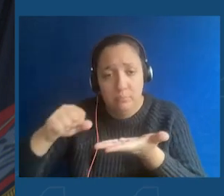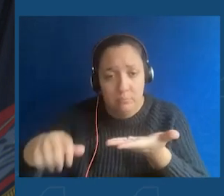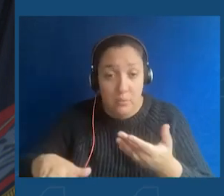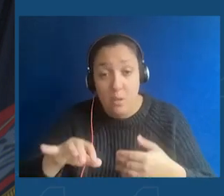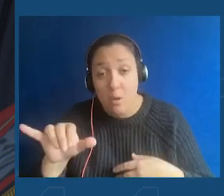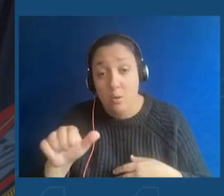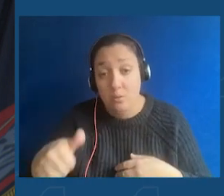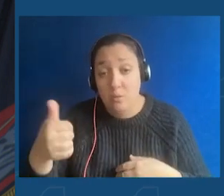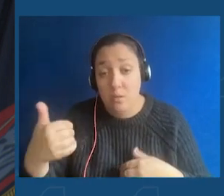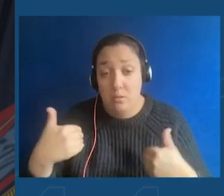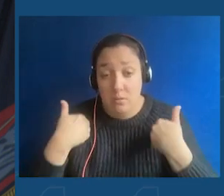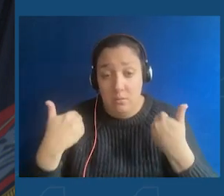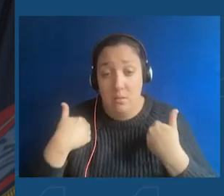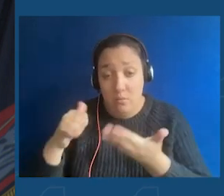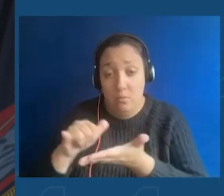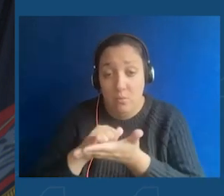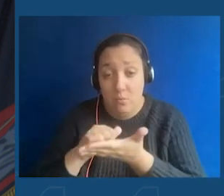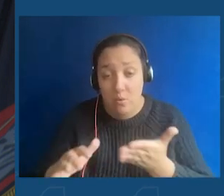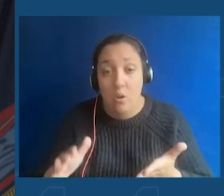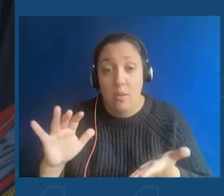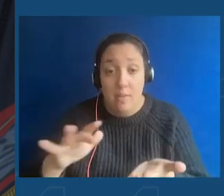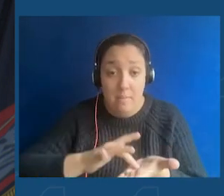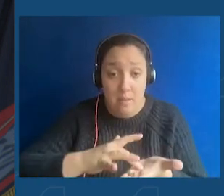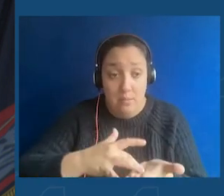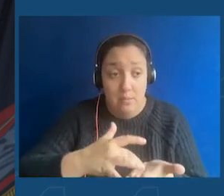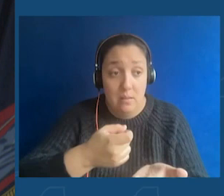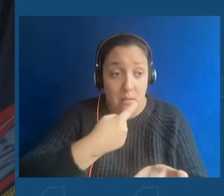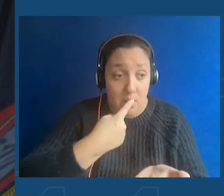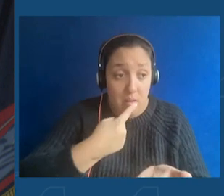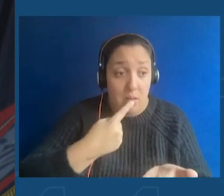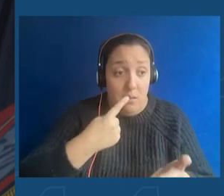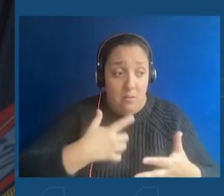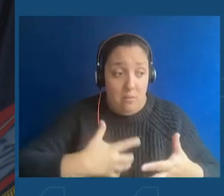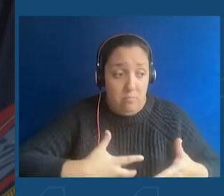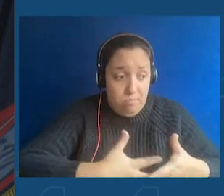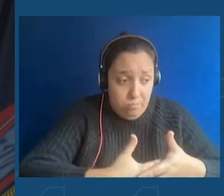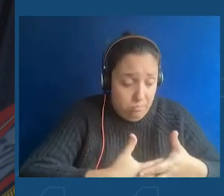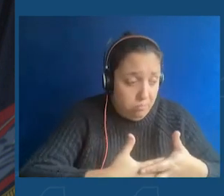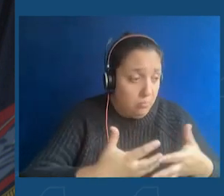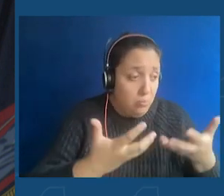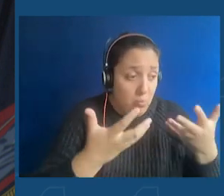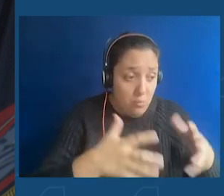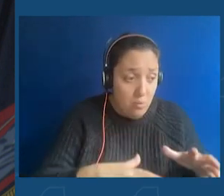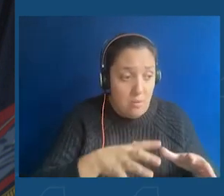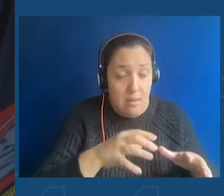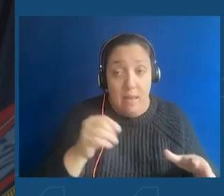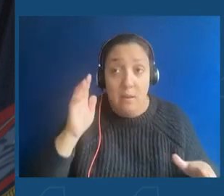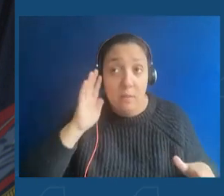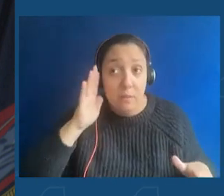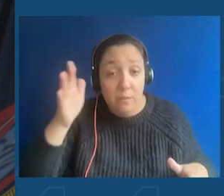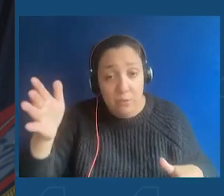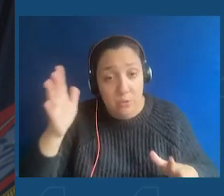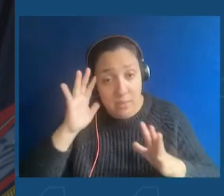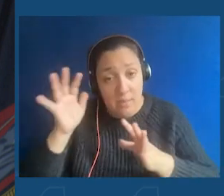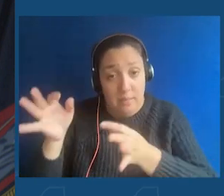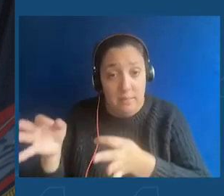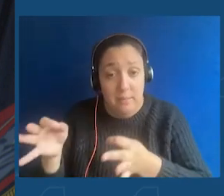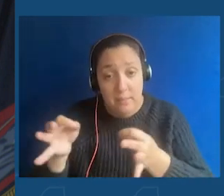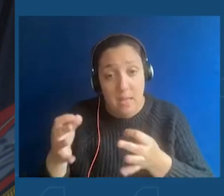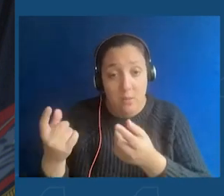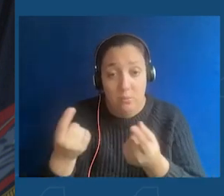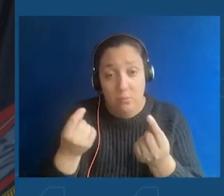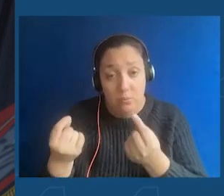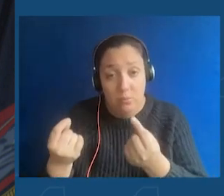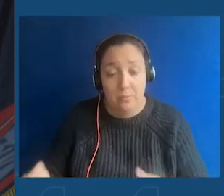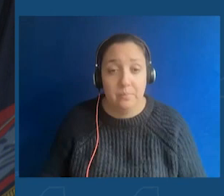Yorkers, this legislation will make the difference between an unwanted pregnancy and a future where they can decide what they want to do. And